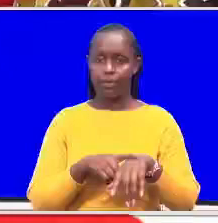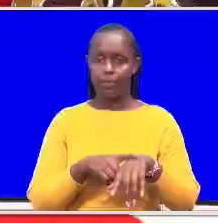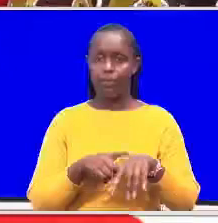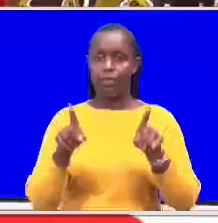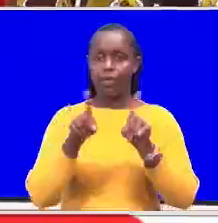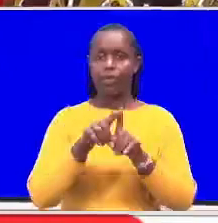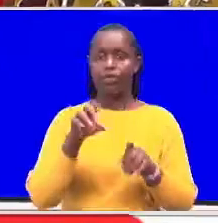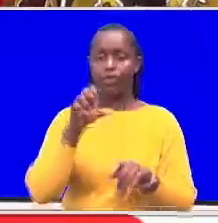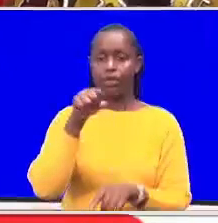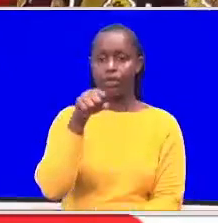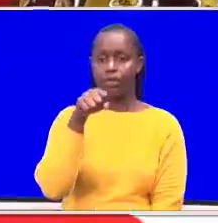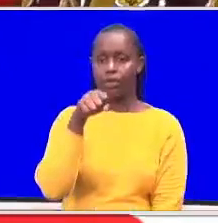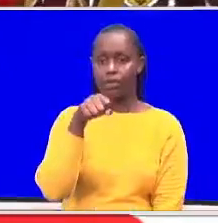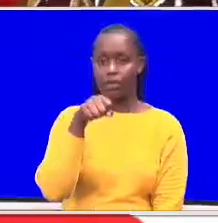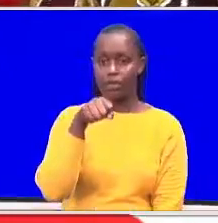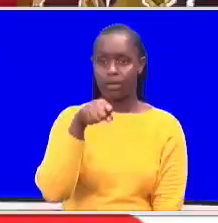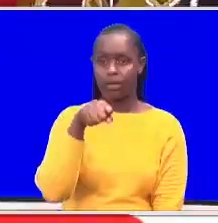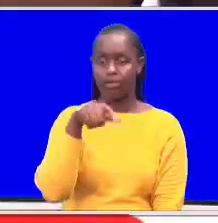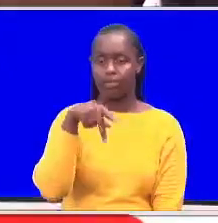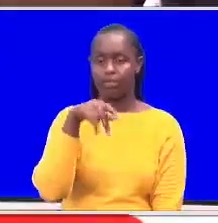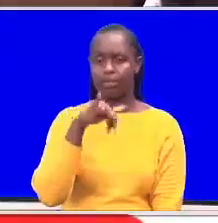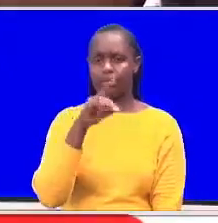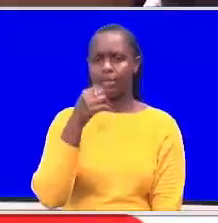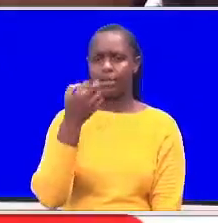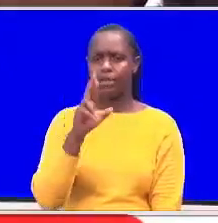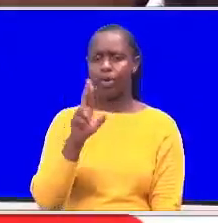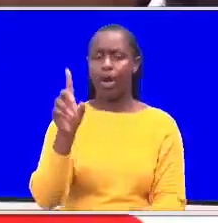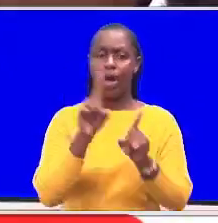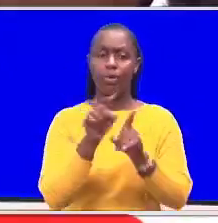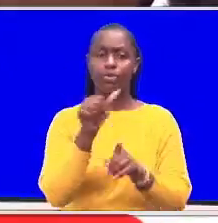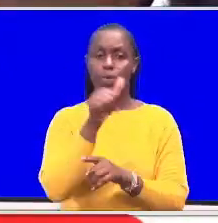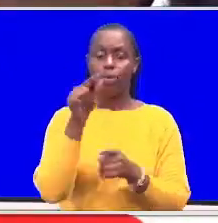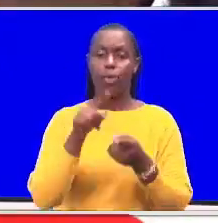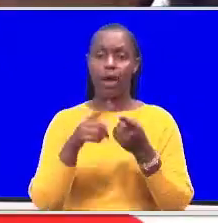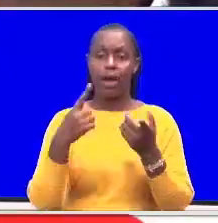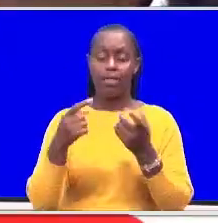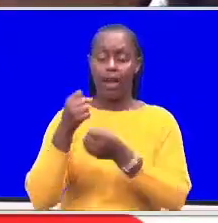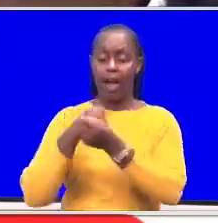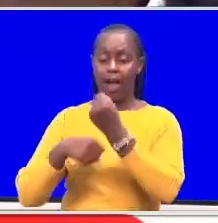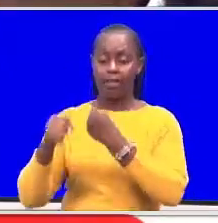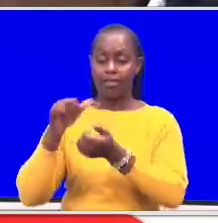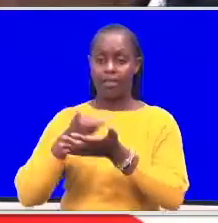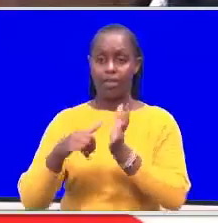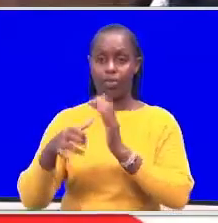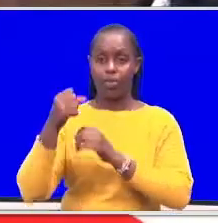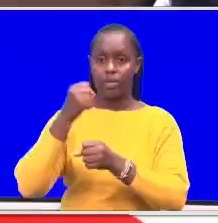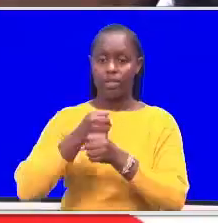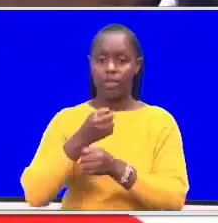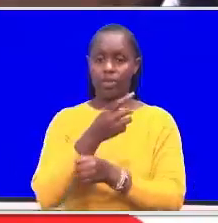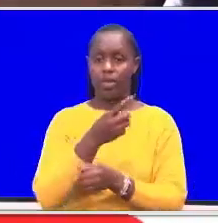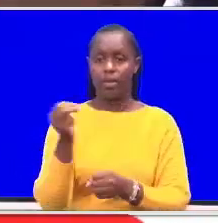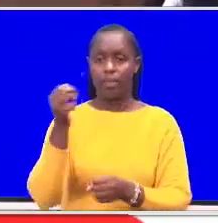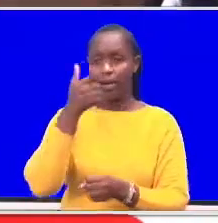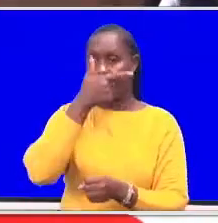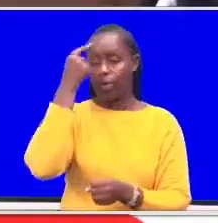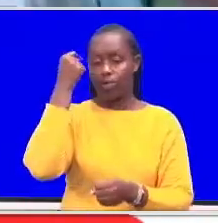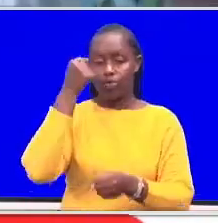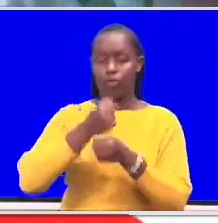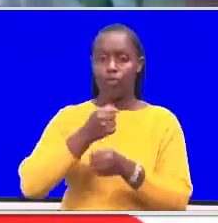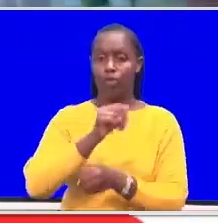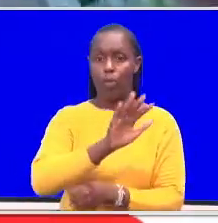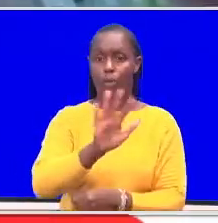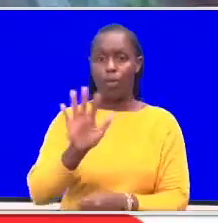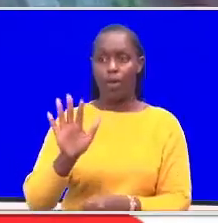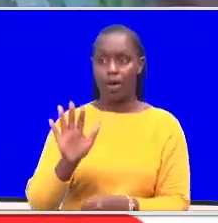on, accosted and other despicable, heinous acts done to them just because of the work they do.